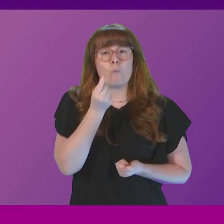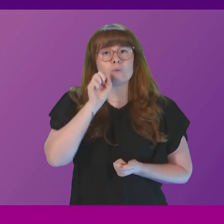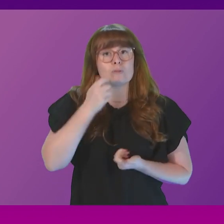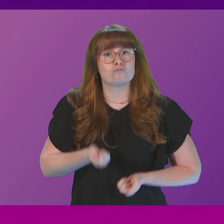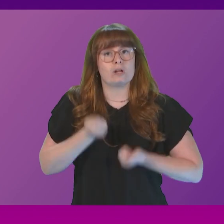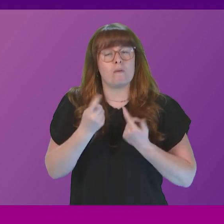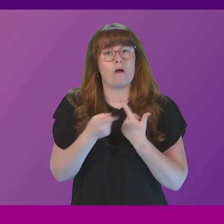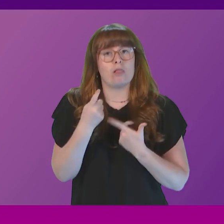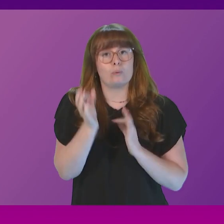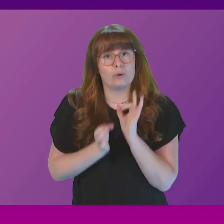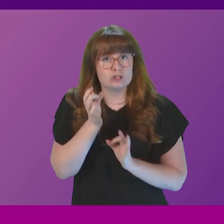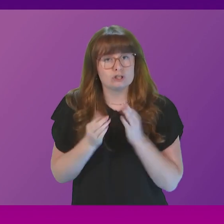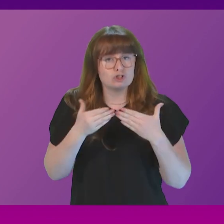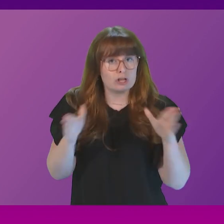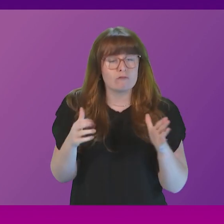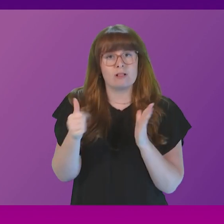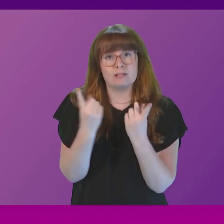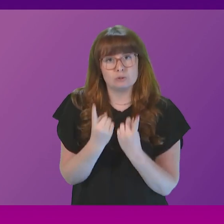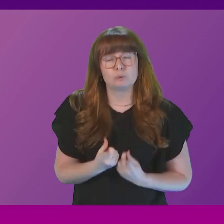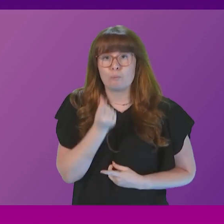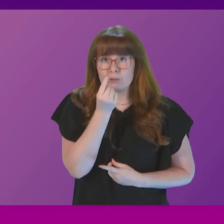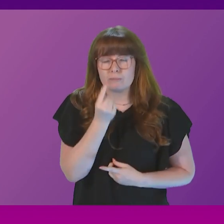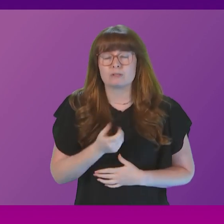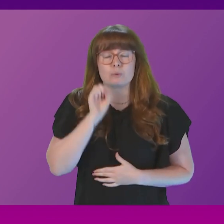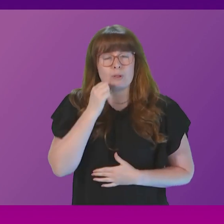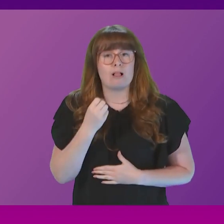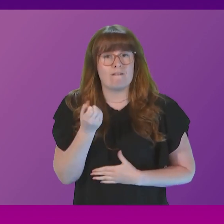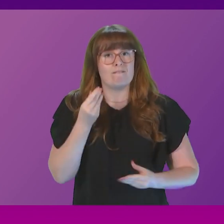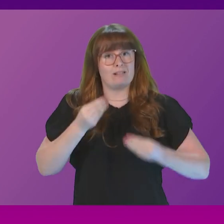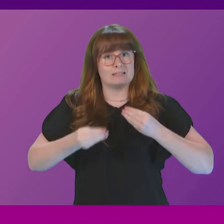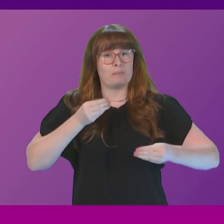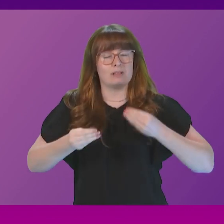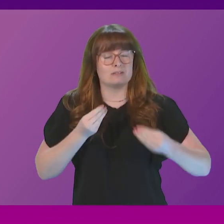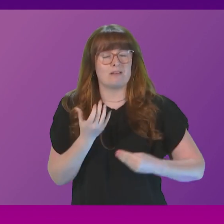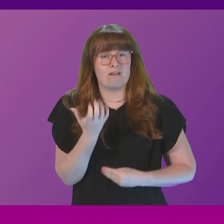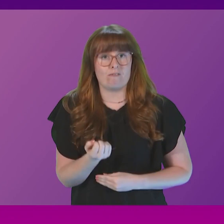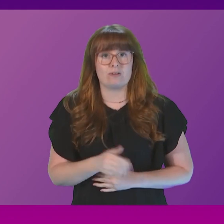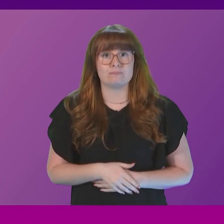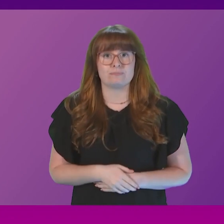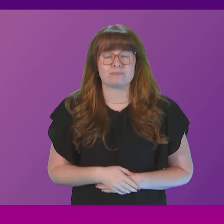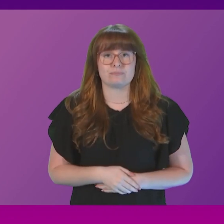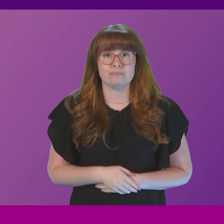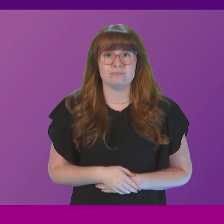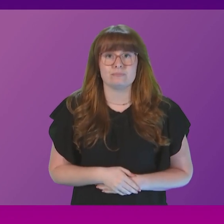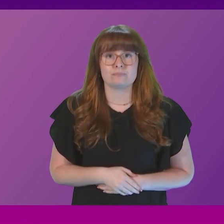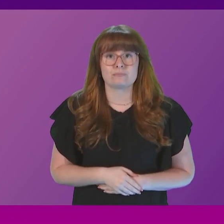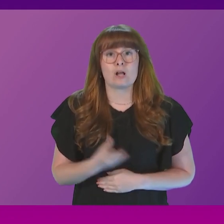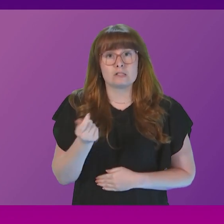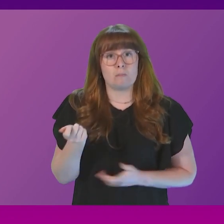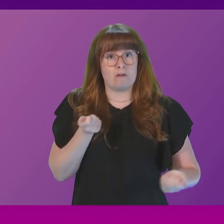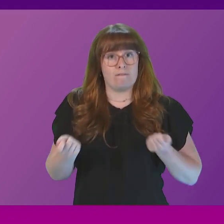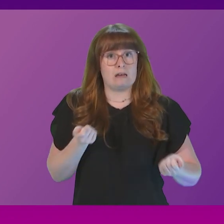raise other more general issues, and so there'll be a bit of leeway applied in that regard. Some conveners